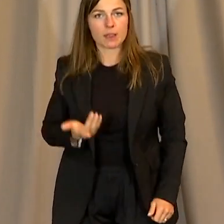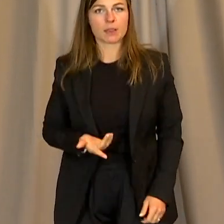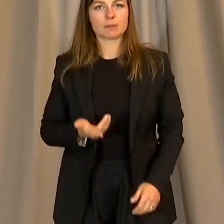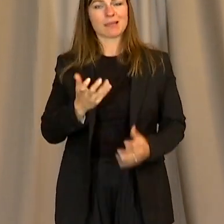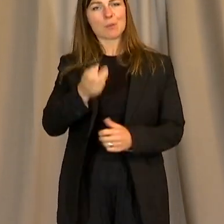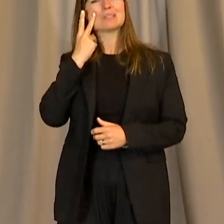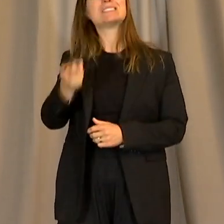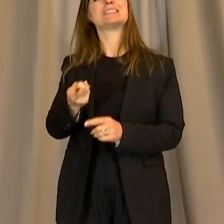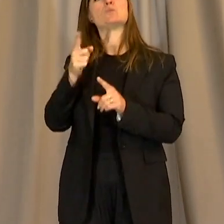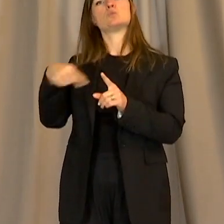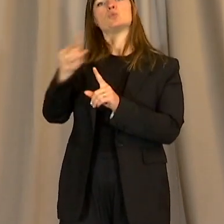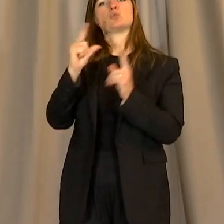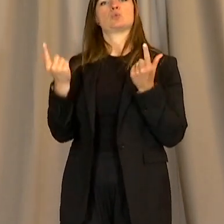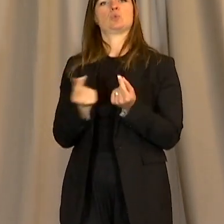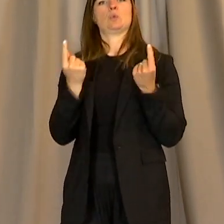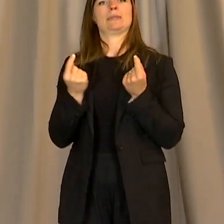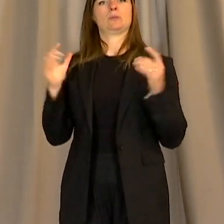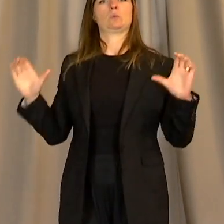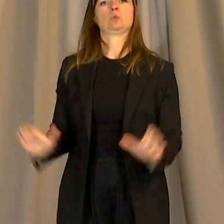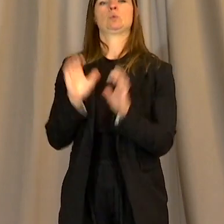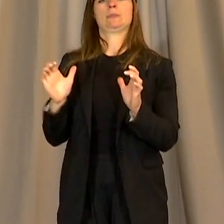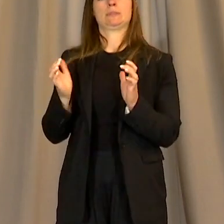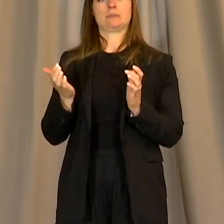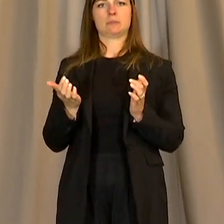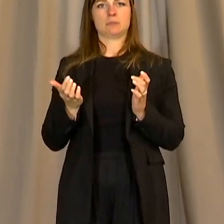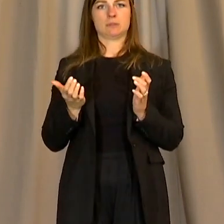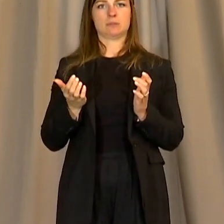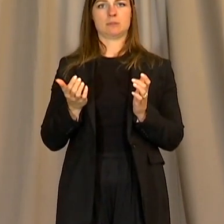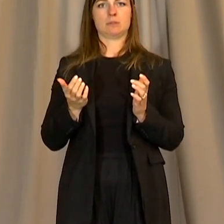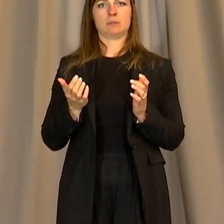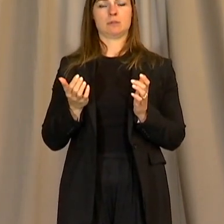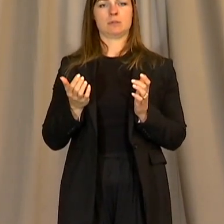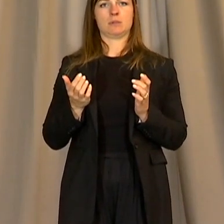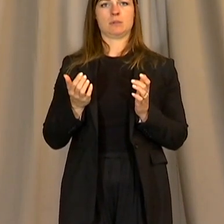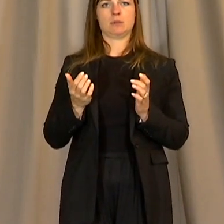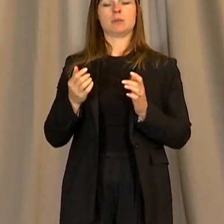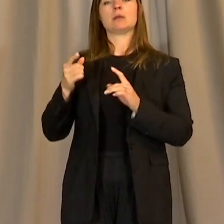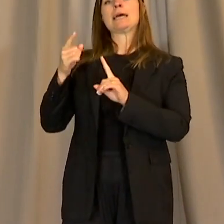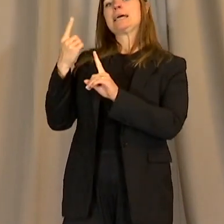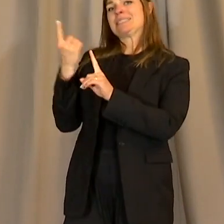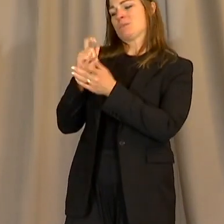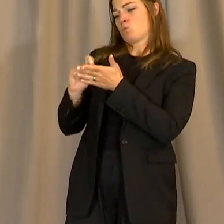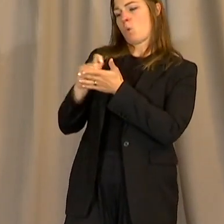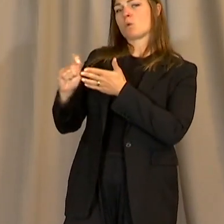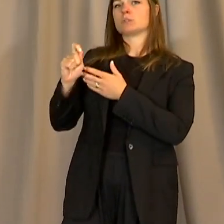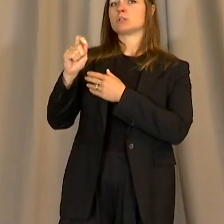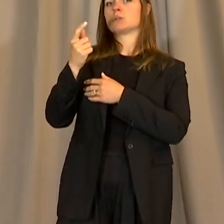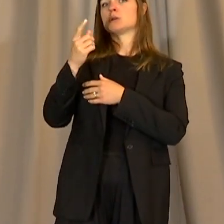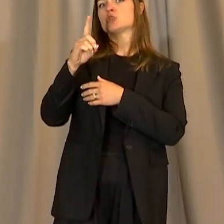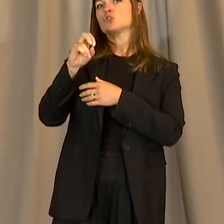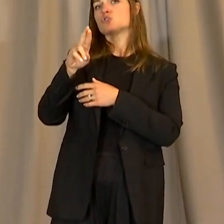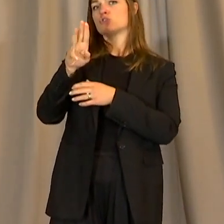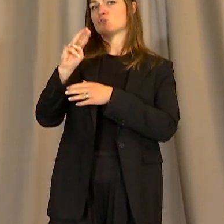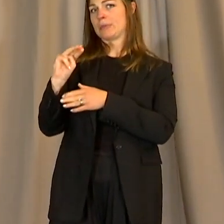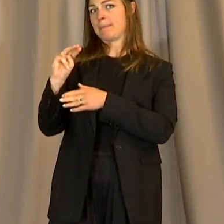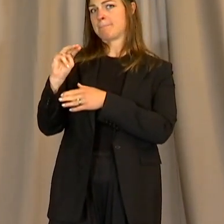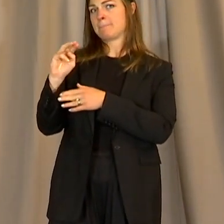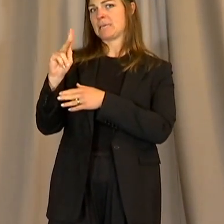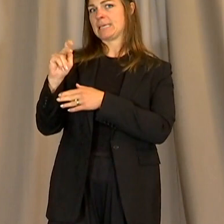you're doing. And Gloria Ladson-Billings, who wrote Dream Keepers a long time ago, and